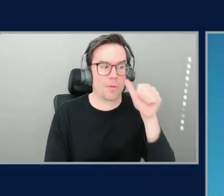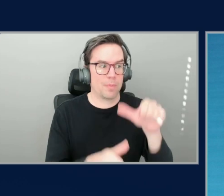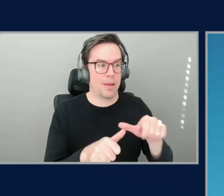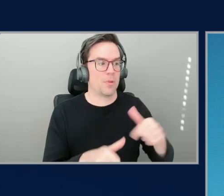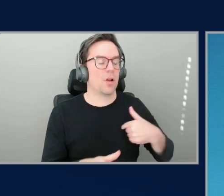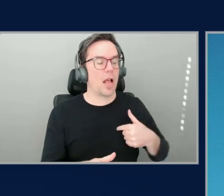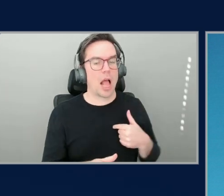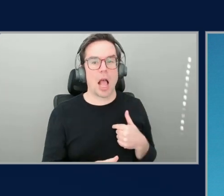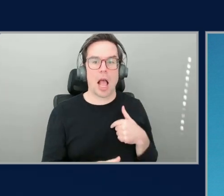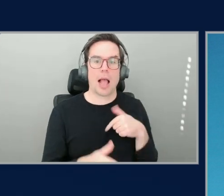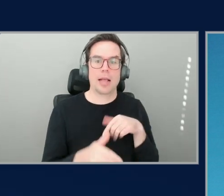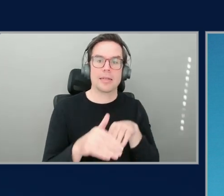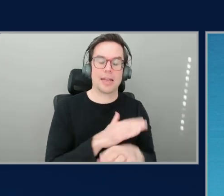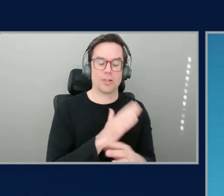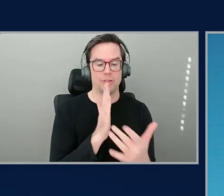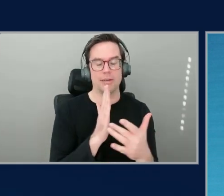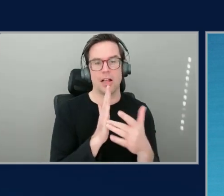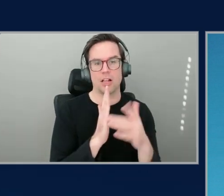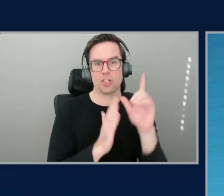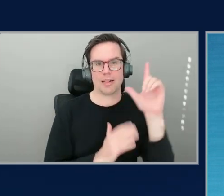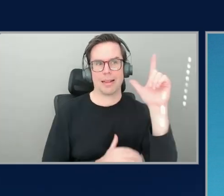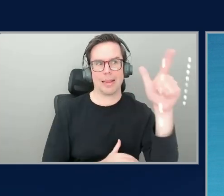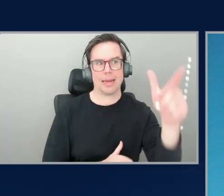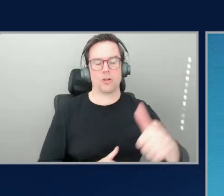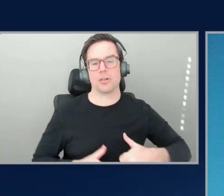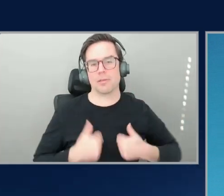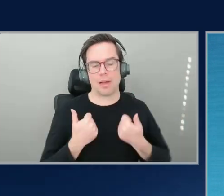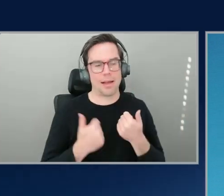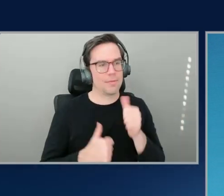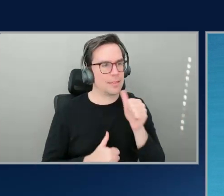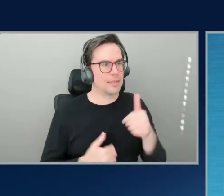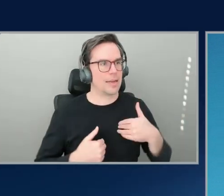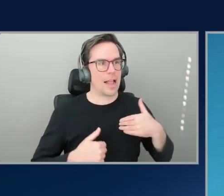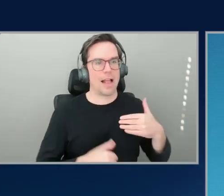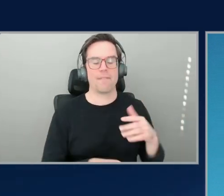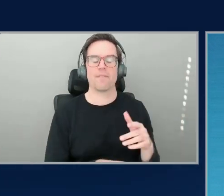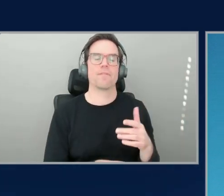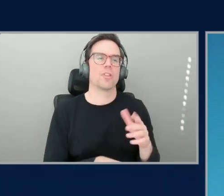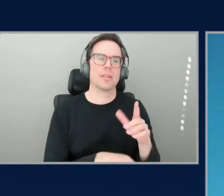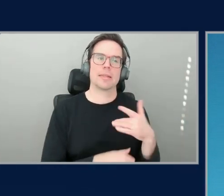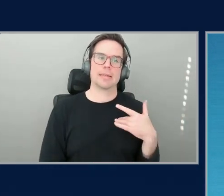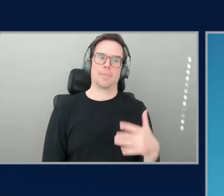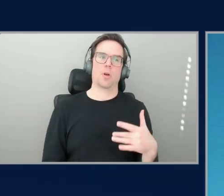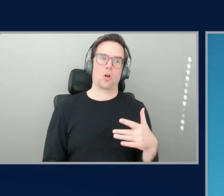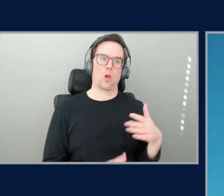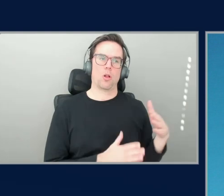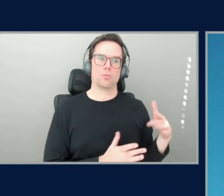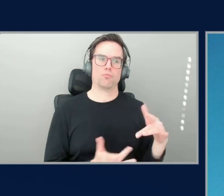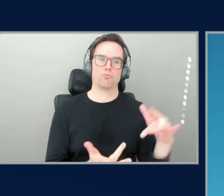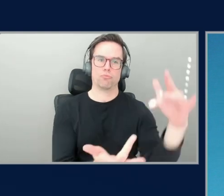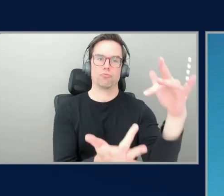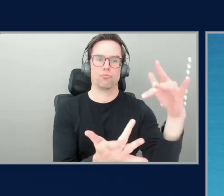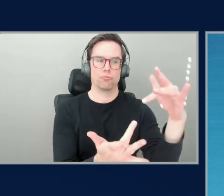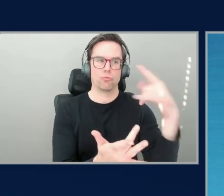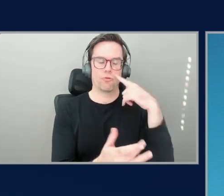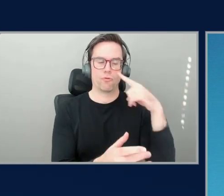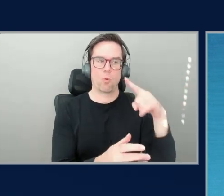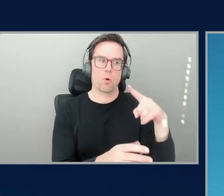life, I was not on the traditional path that a lot of people take, and picking a language was one of the